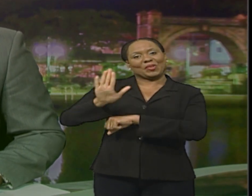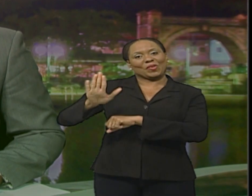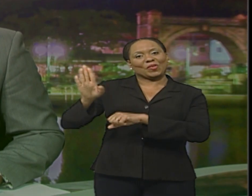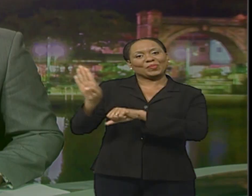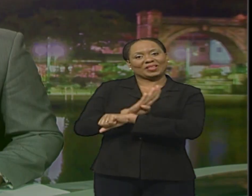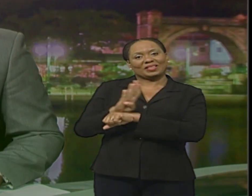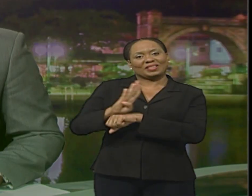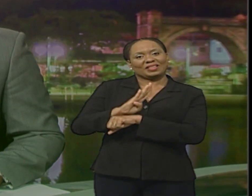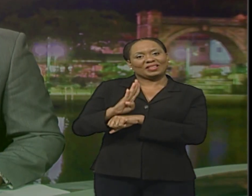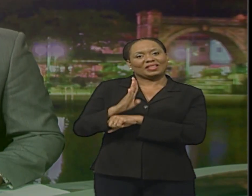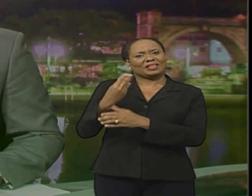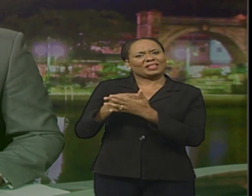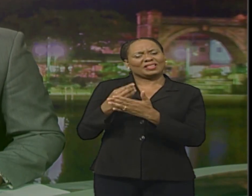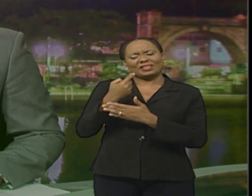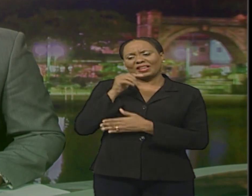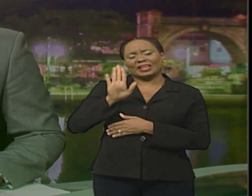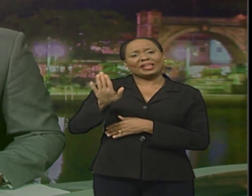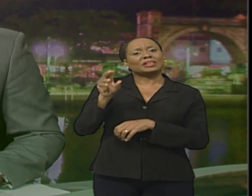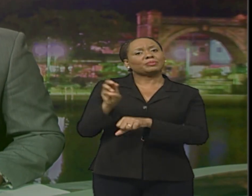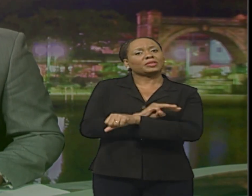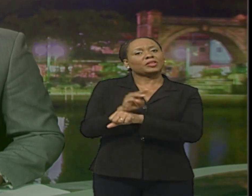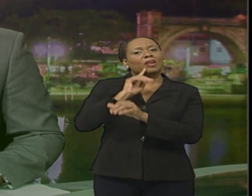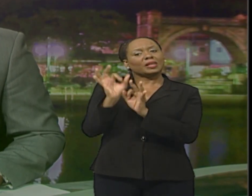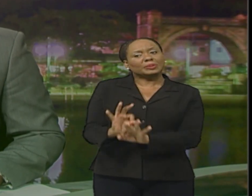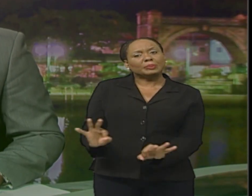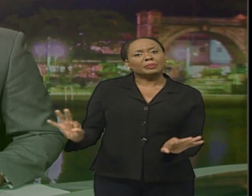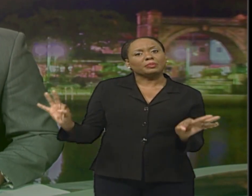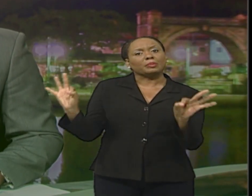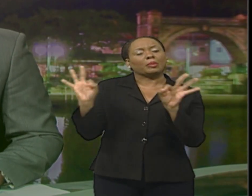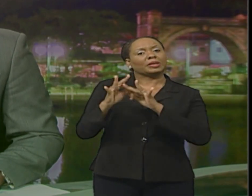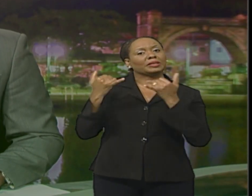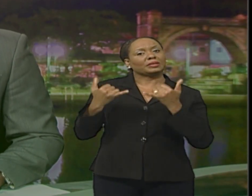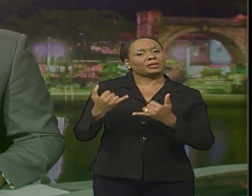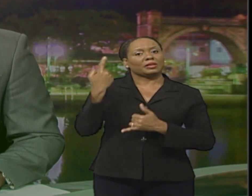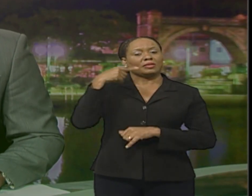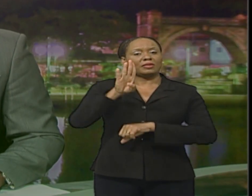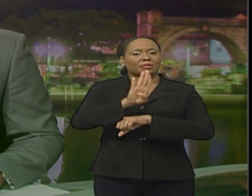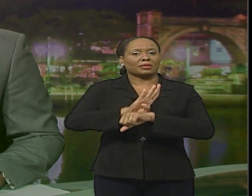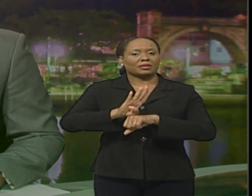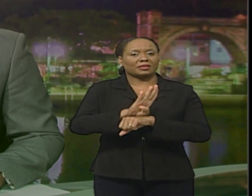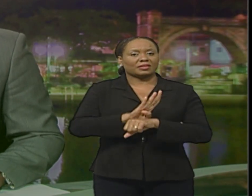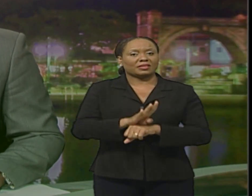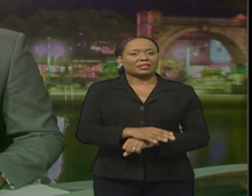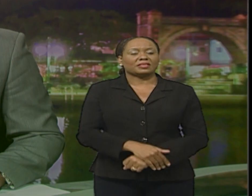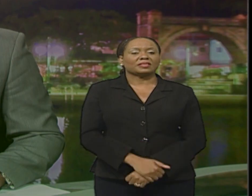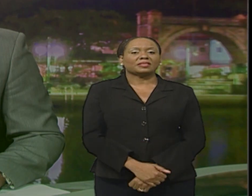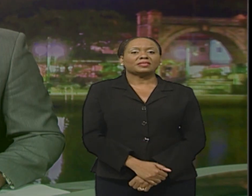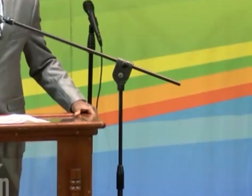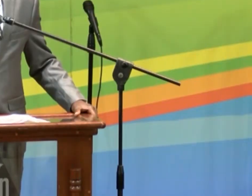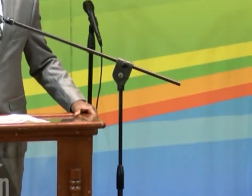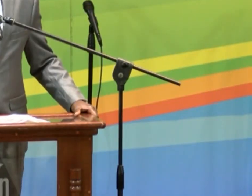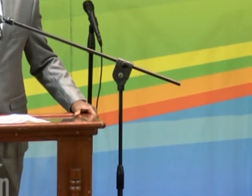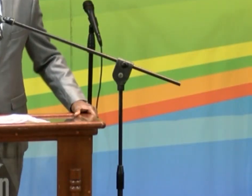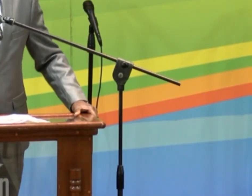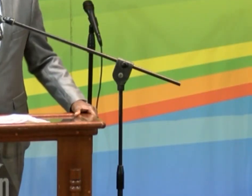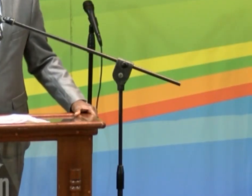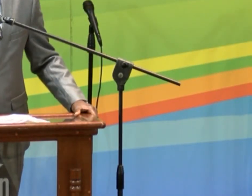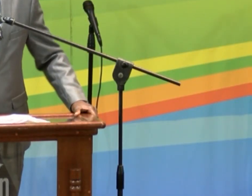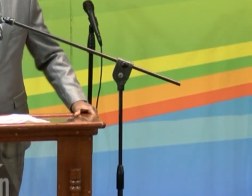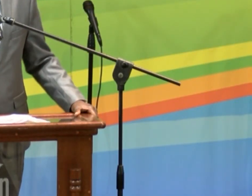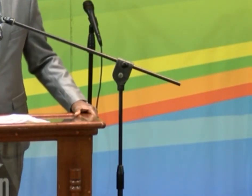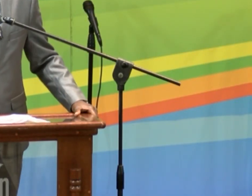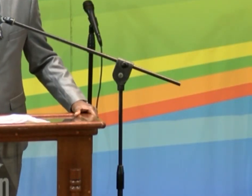sees his ministry as important in assisting Barbados at this critical time. That is indeed a very